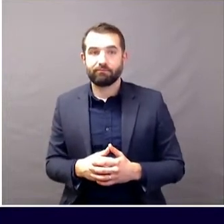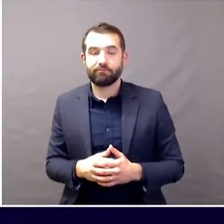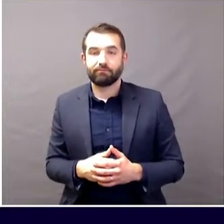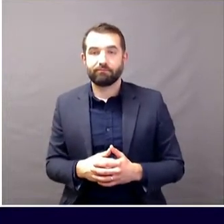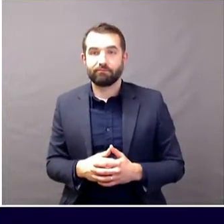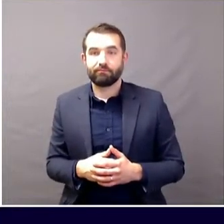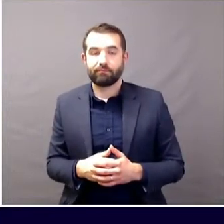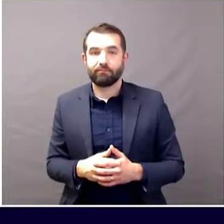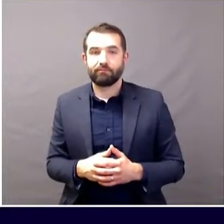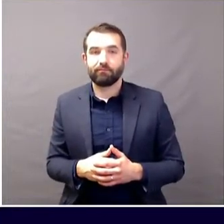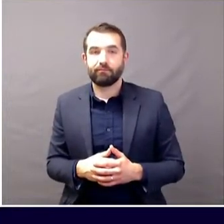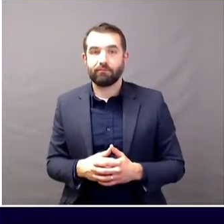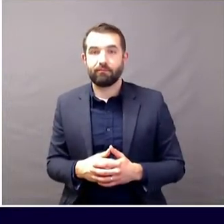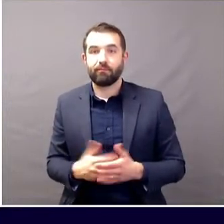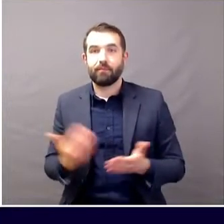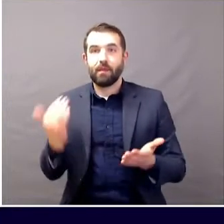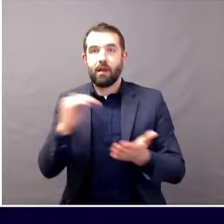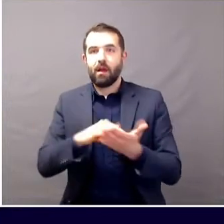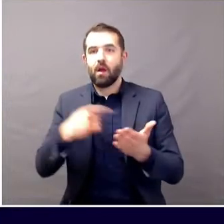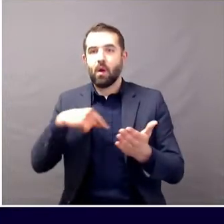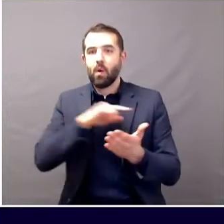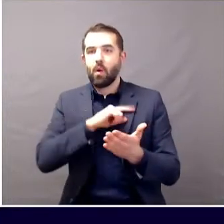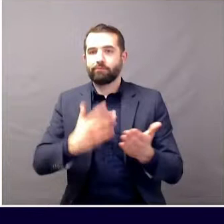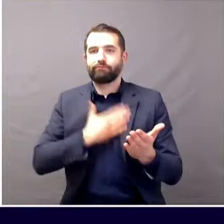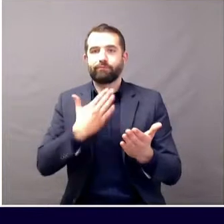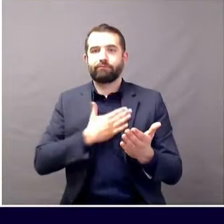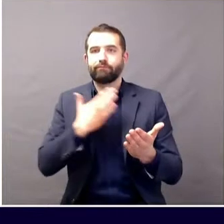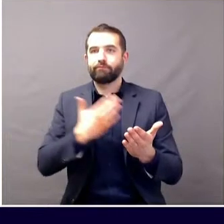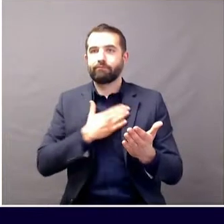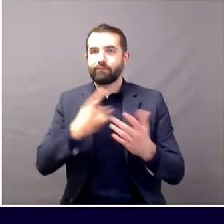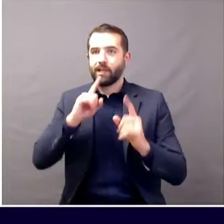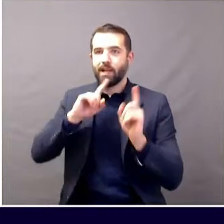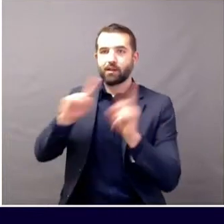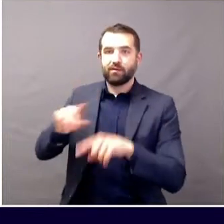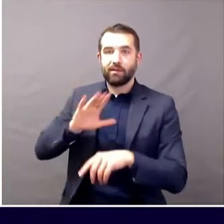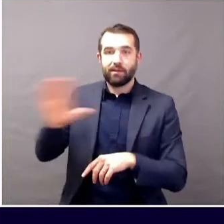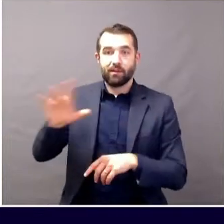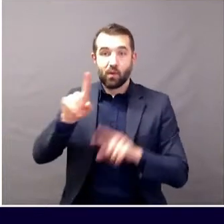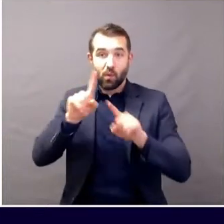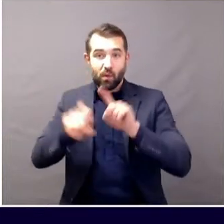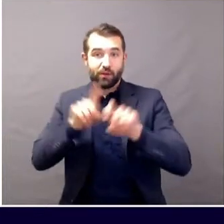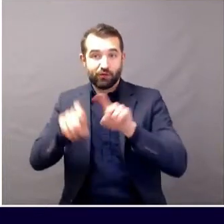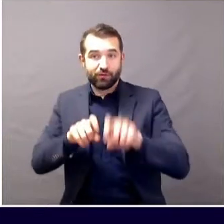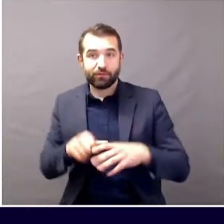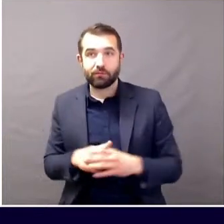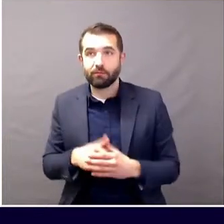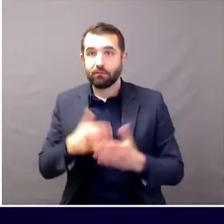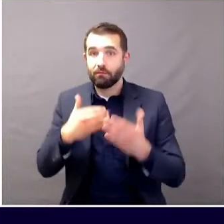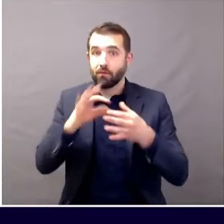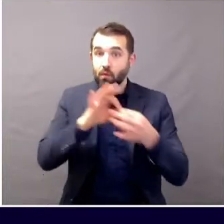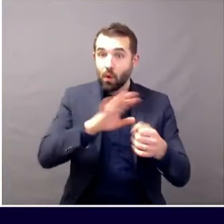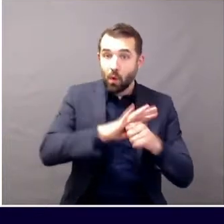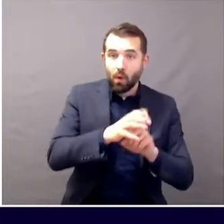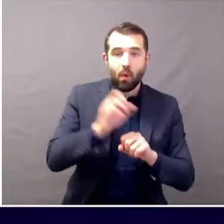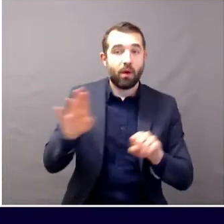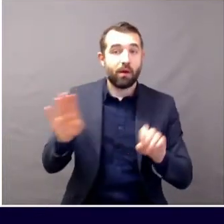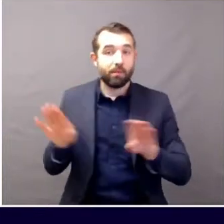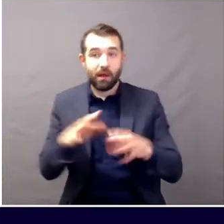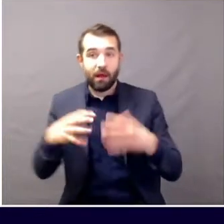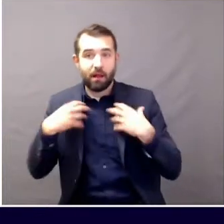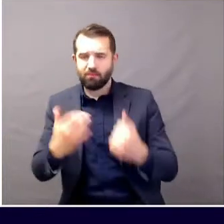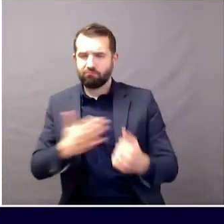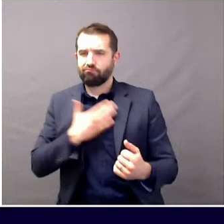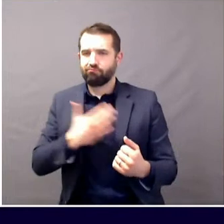Director Pollard and I are happy to take any questions, whether they be about COVID, in particular now the behavioral health implications as well. To kick us off for